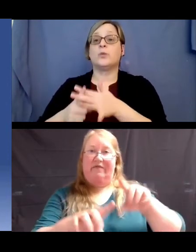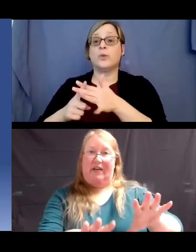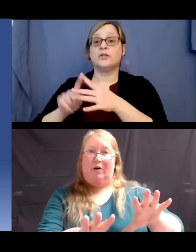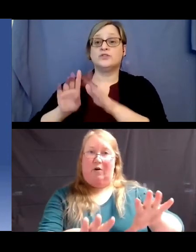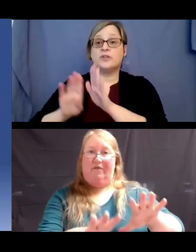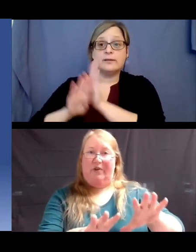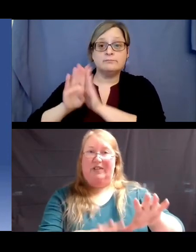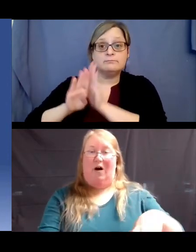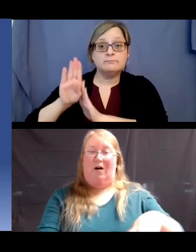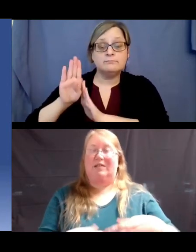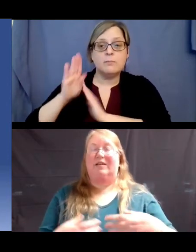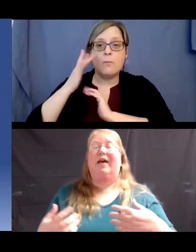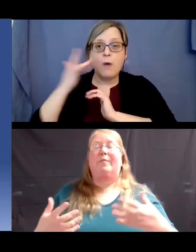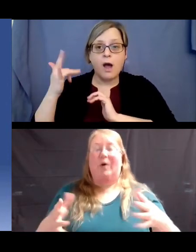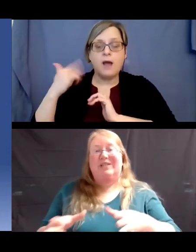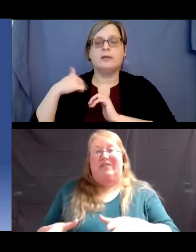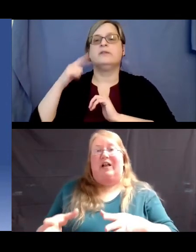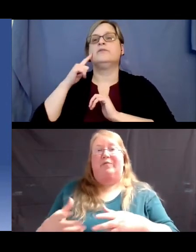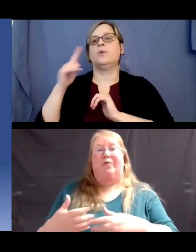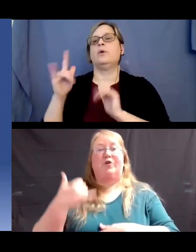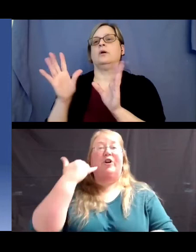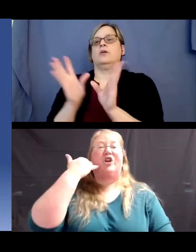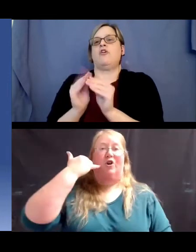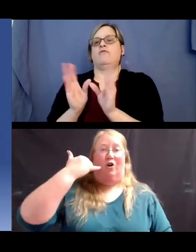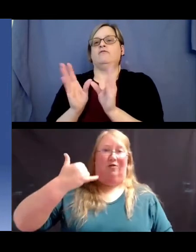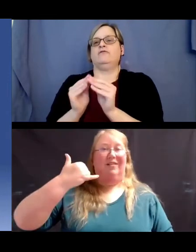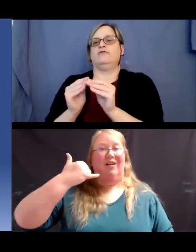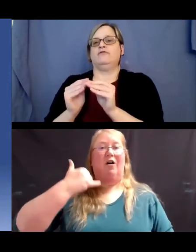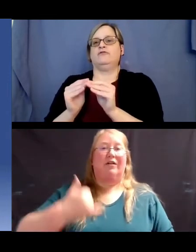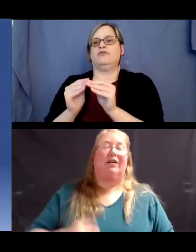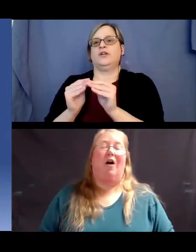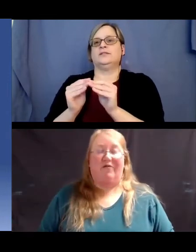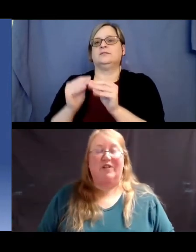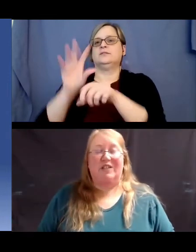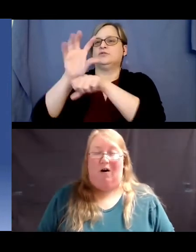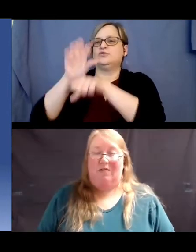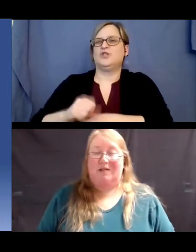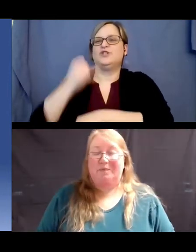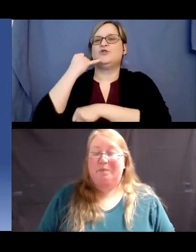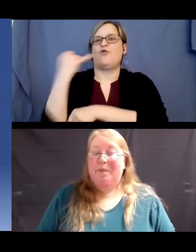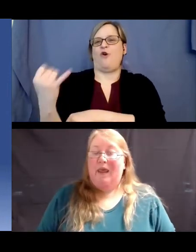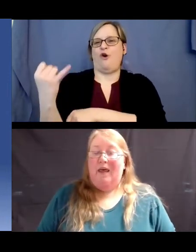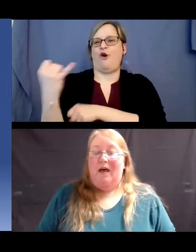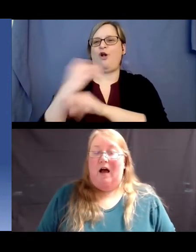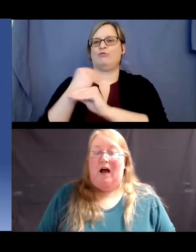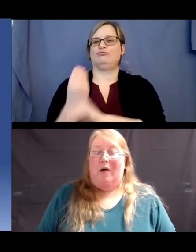necessarily the video conference calls, but was developed for traditional conference calls,